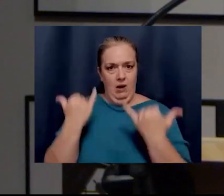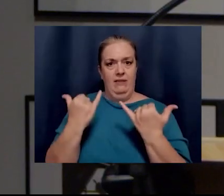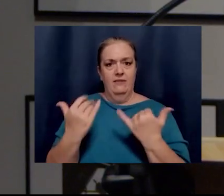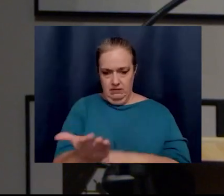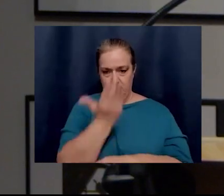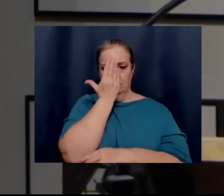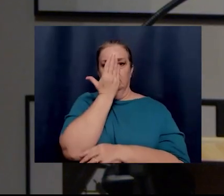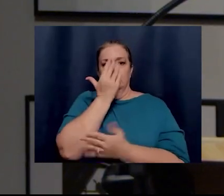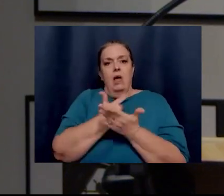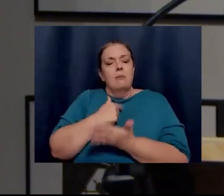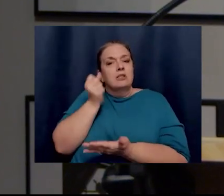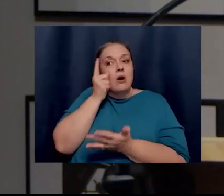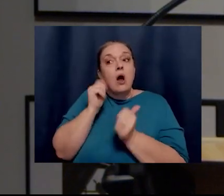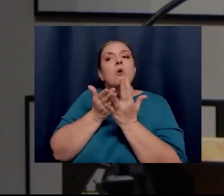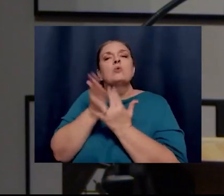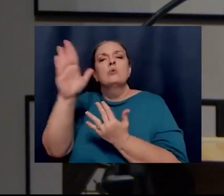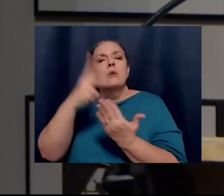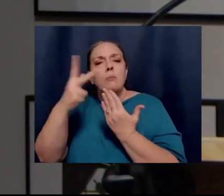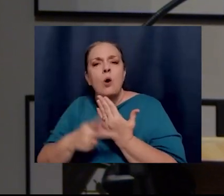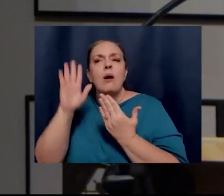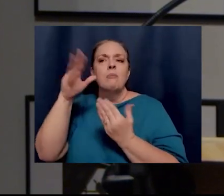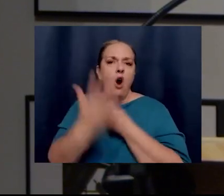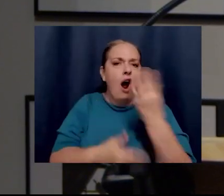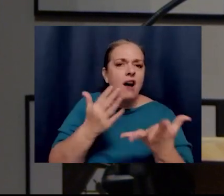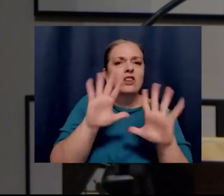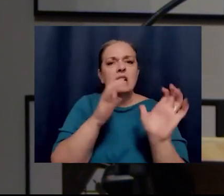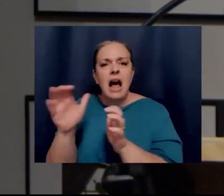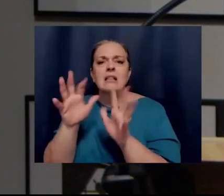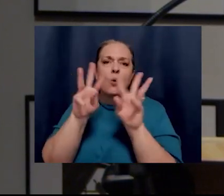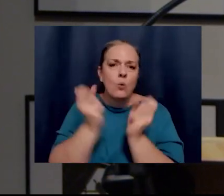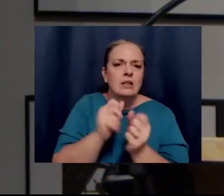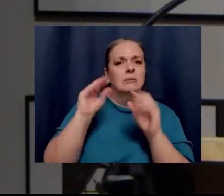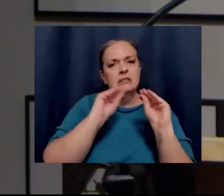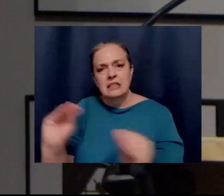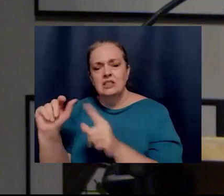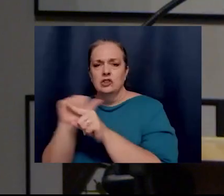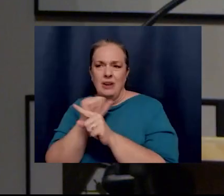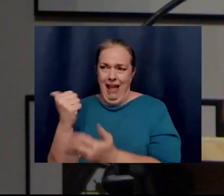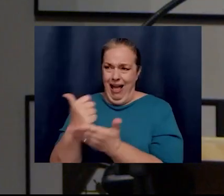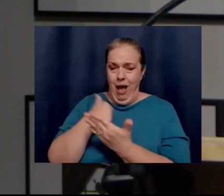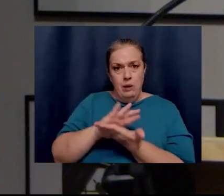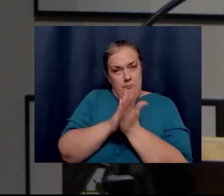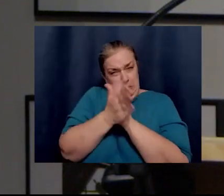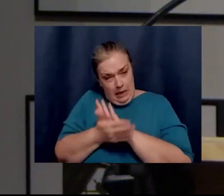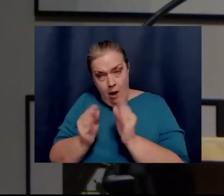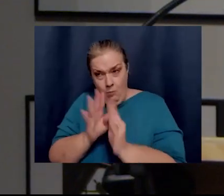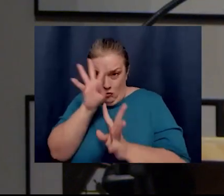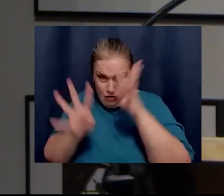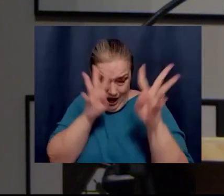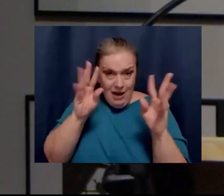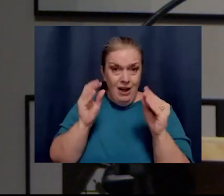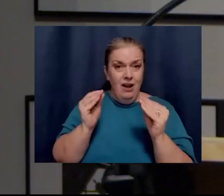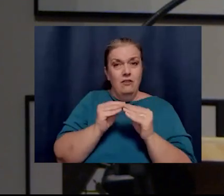interpretation. They are conduits for community engagement. Innovation and creativity are baked into the very essence